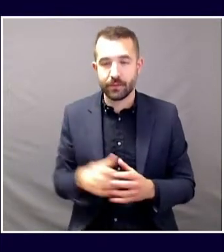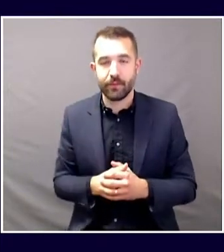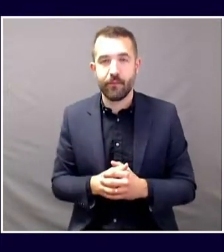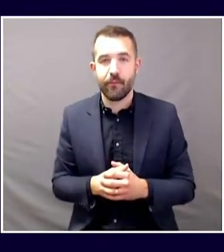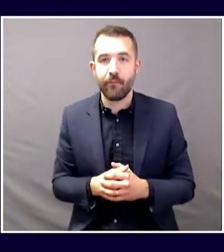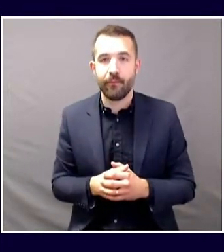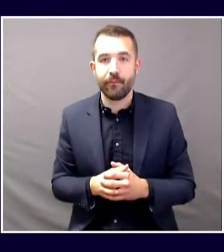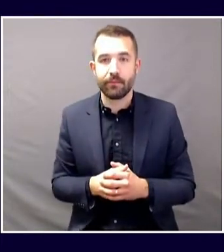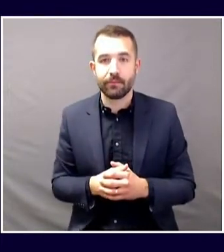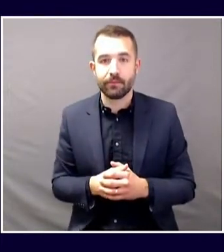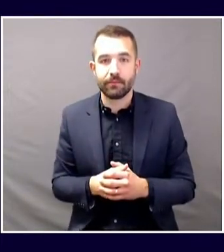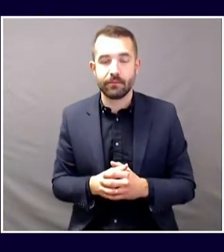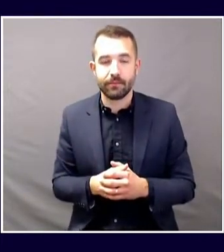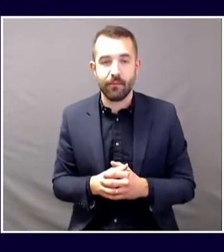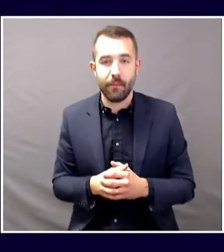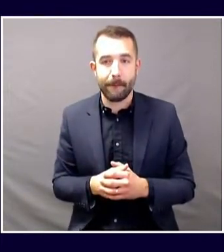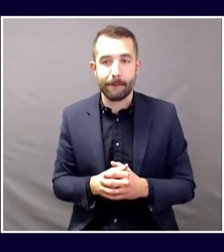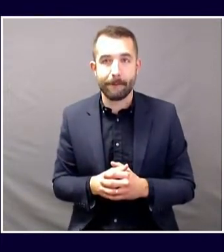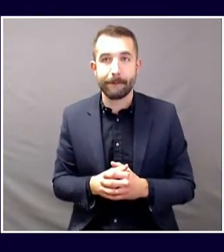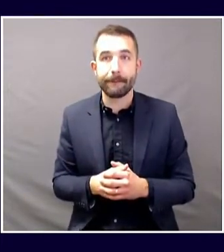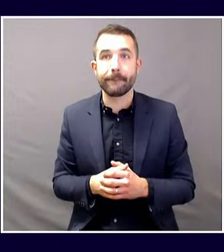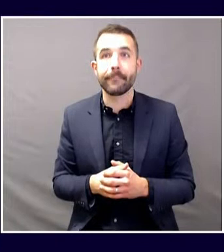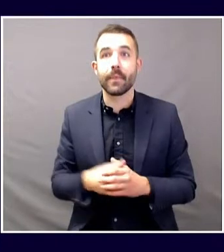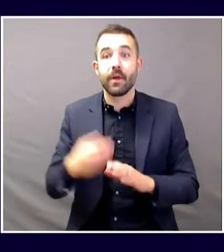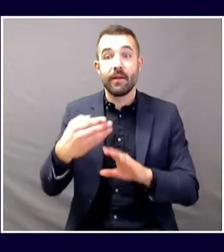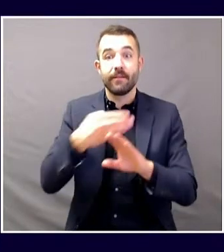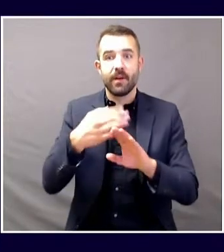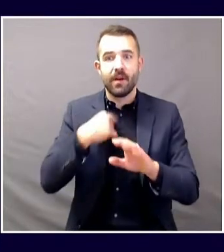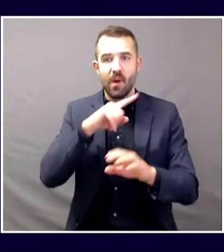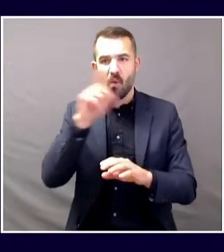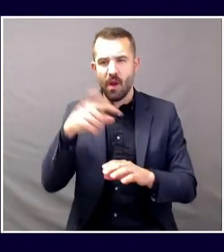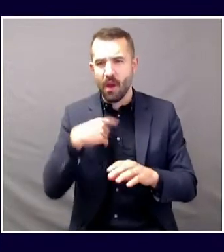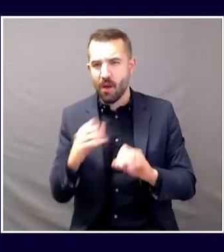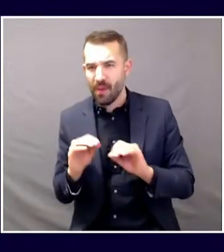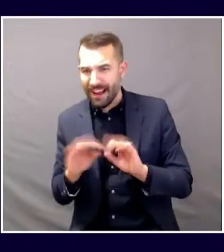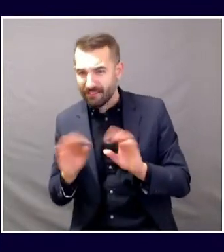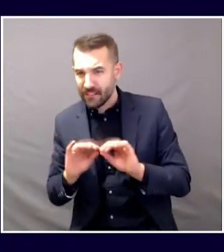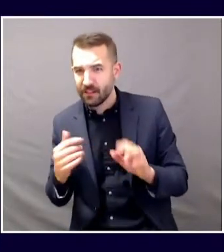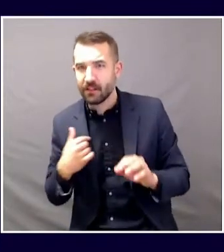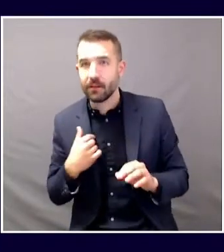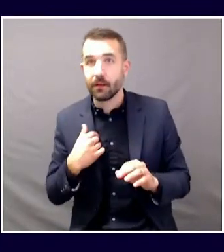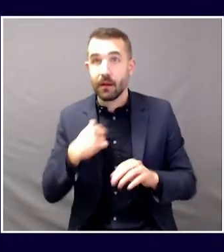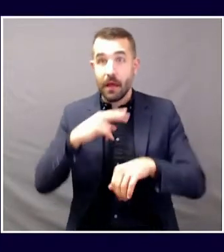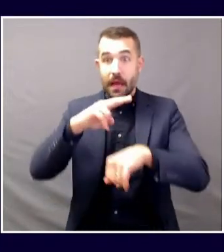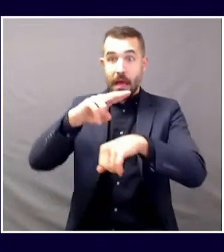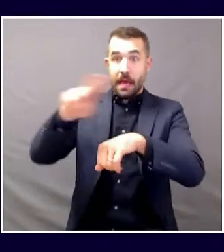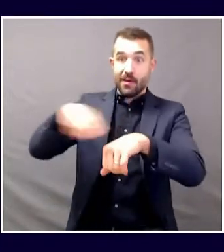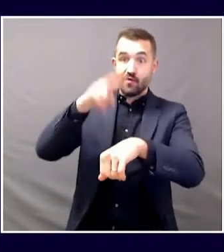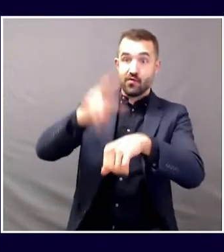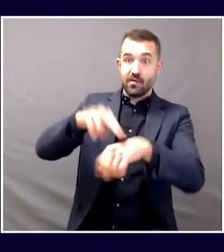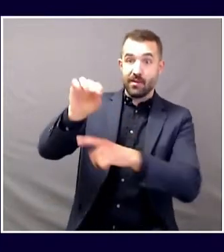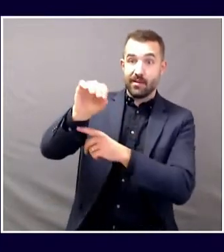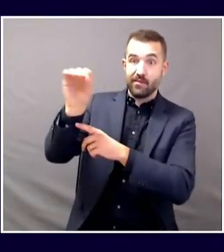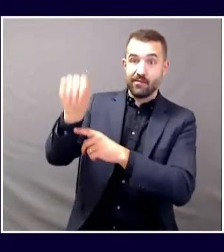real quickly before my questions is just to follow up. The national 7-day positivity rate is 10% now. Is that